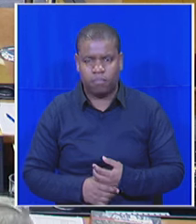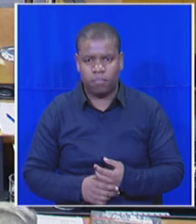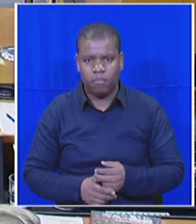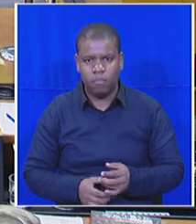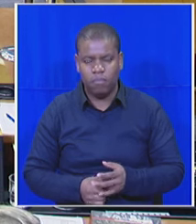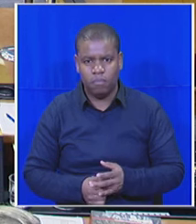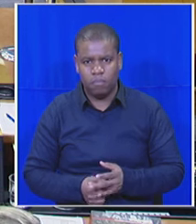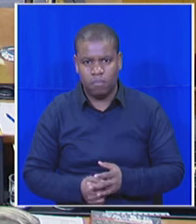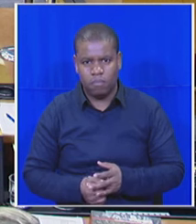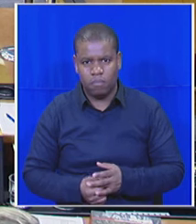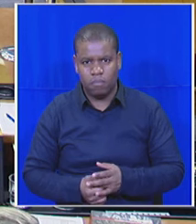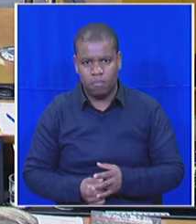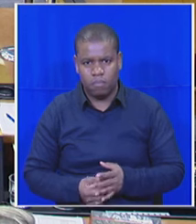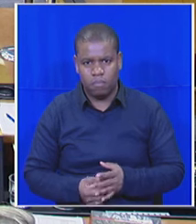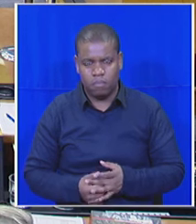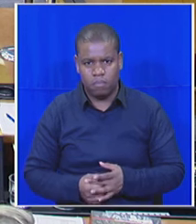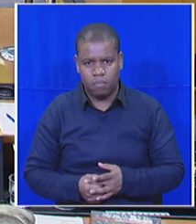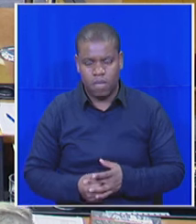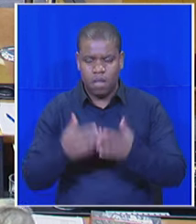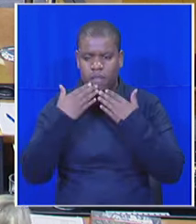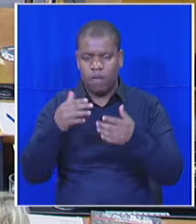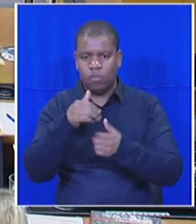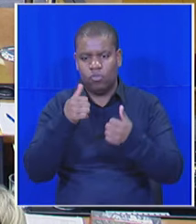Angibingelele Sekela Sihlalo ngibingelele